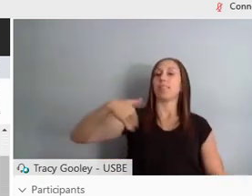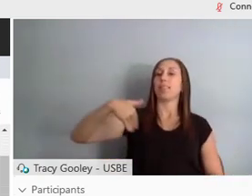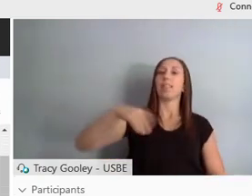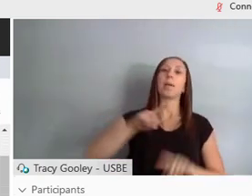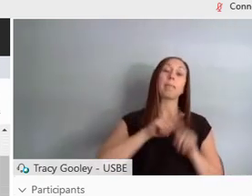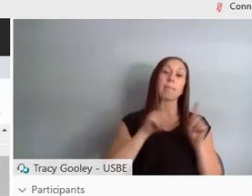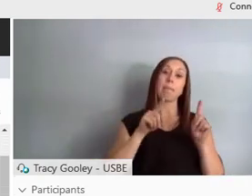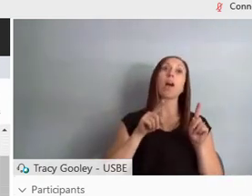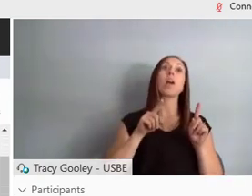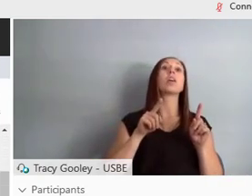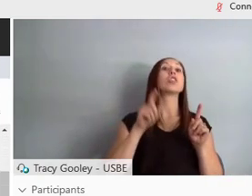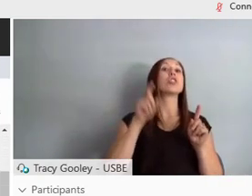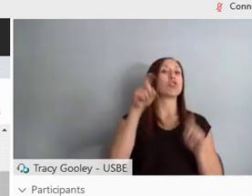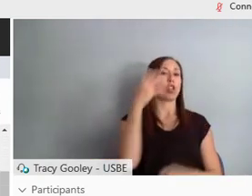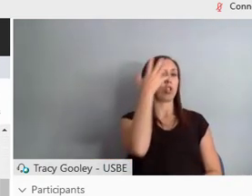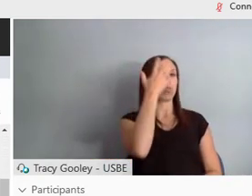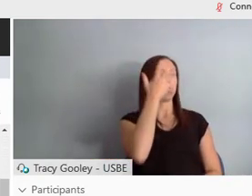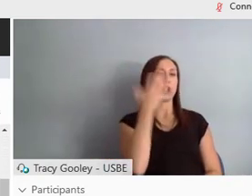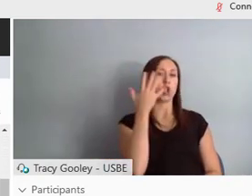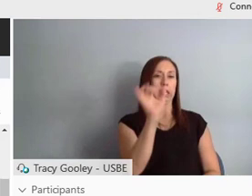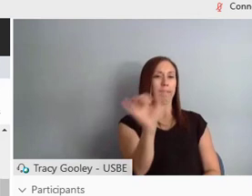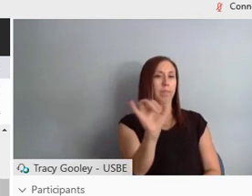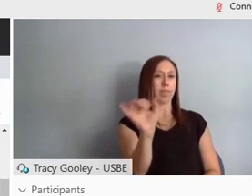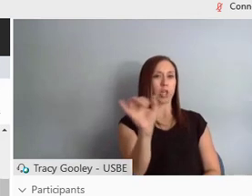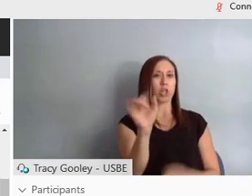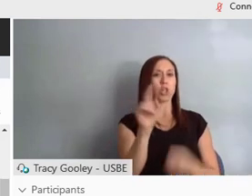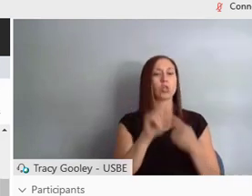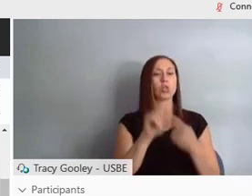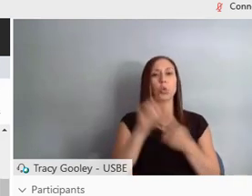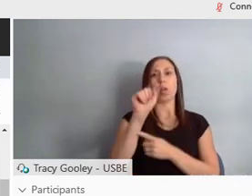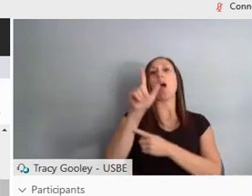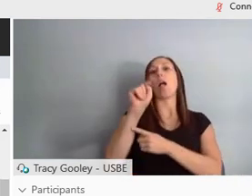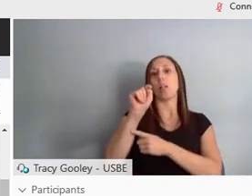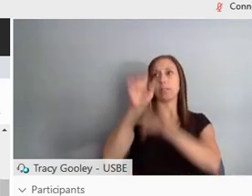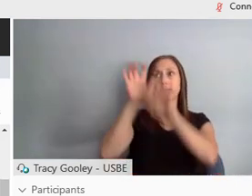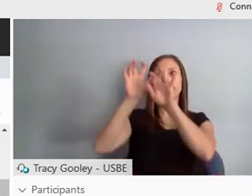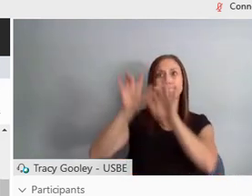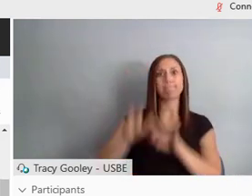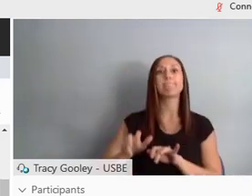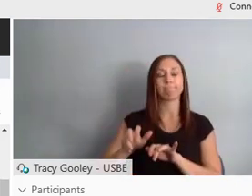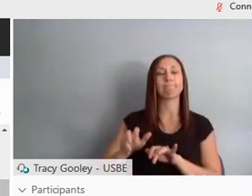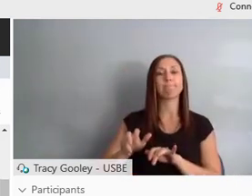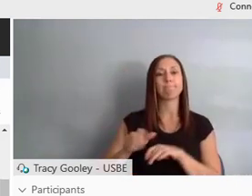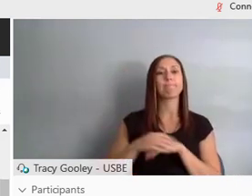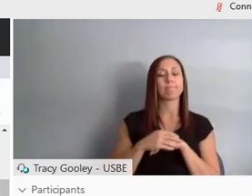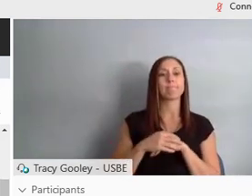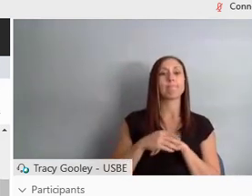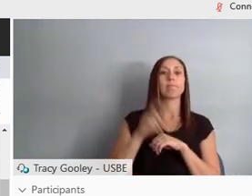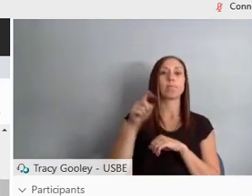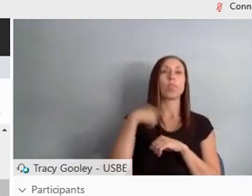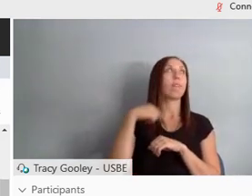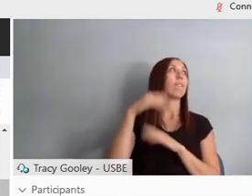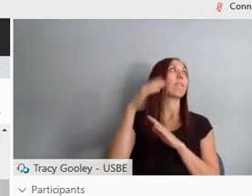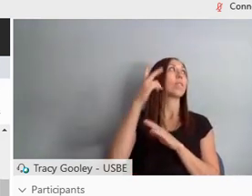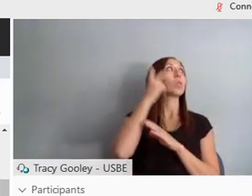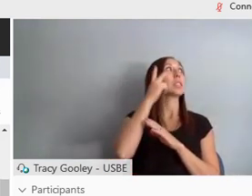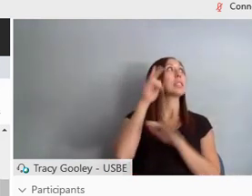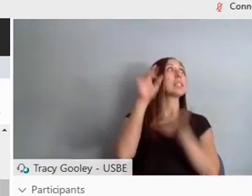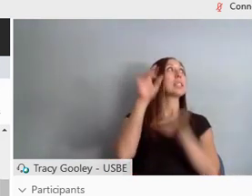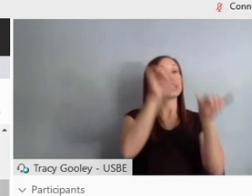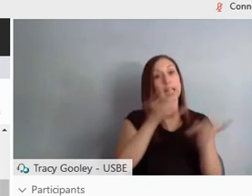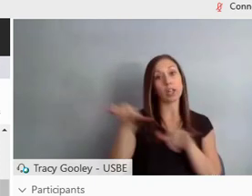is something like what the alt entry will look like. So you have your